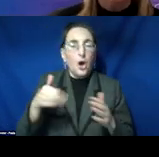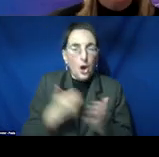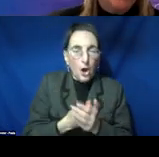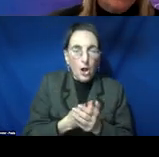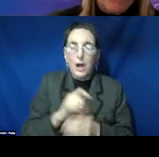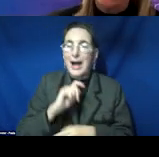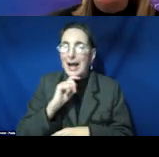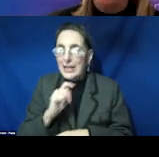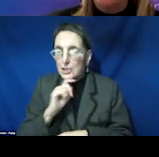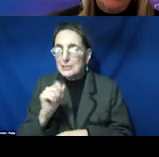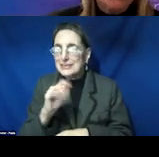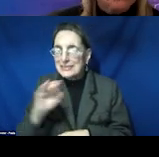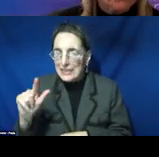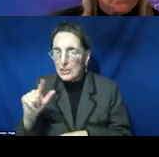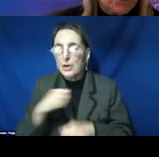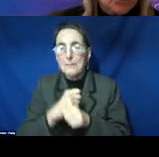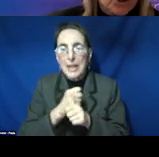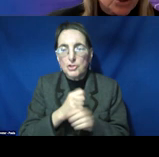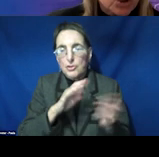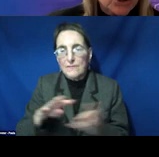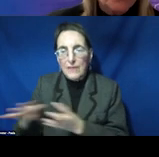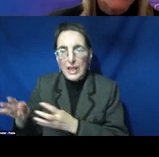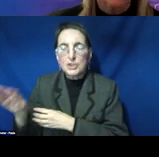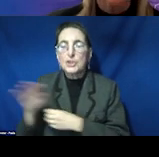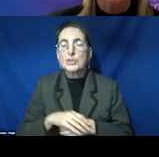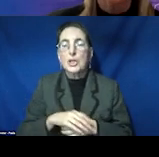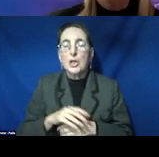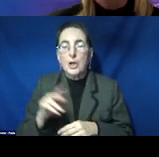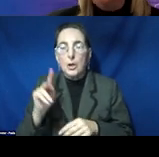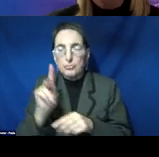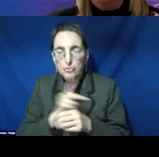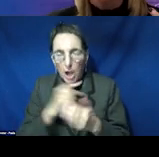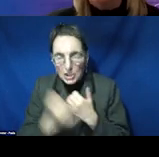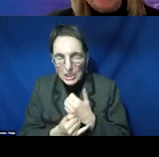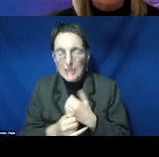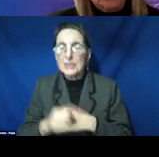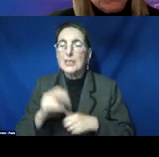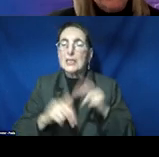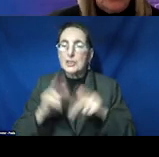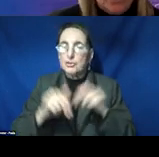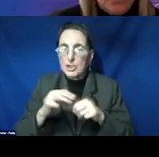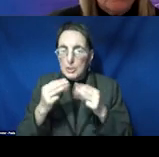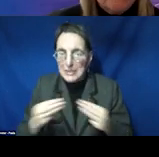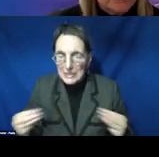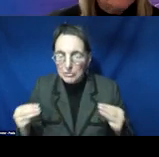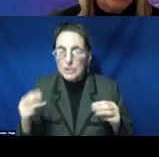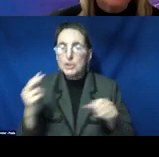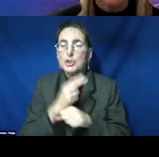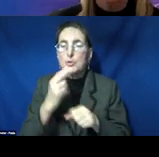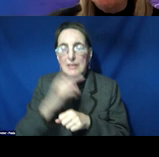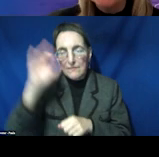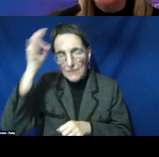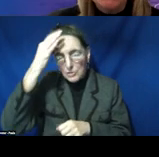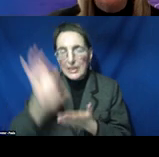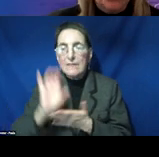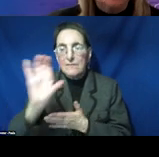steel, manufactured projects, and construction materials used in federally funded